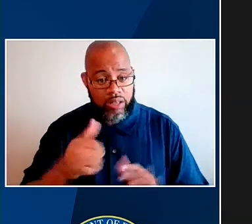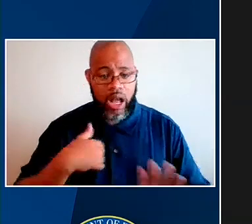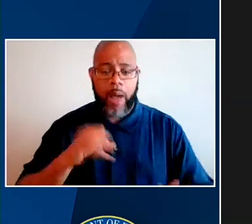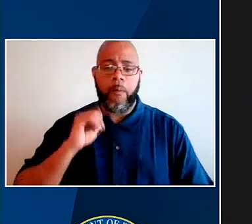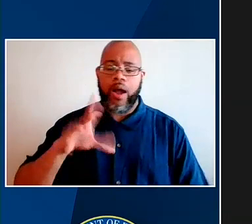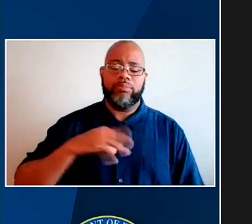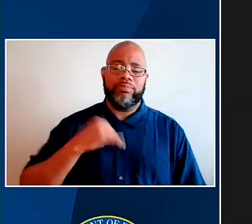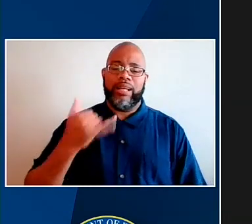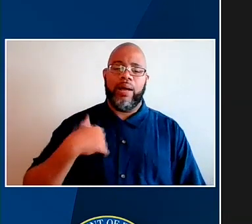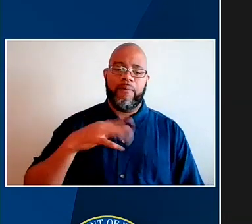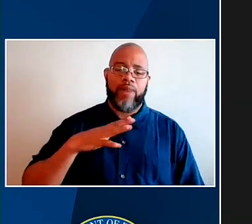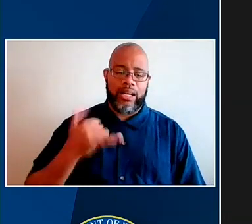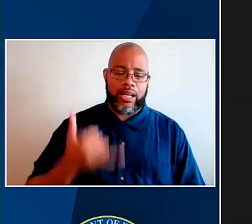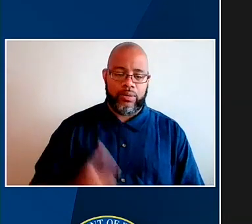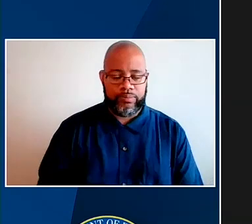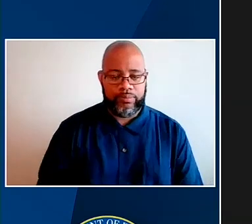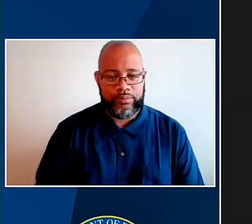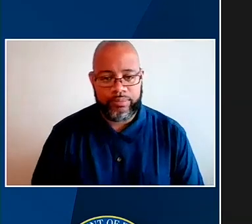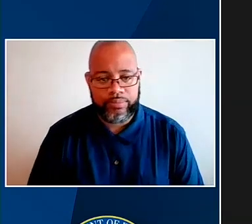Great. Okay.